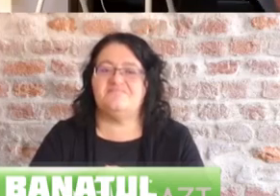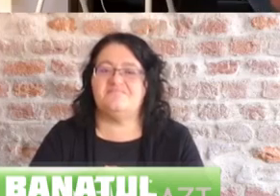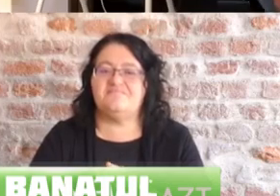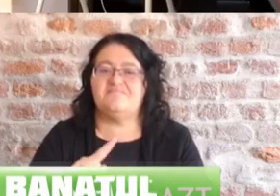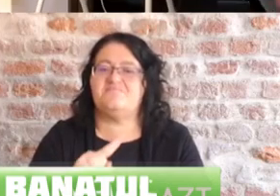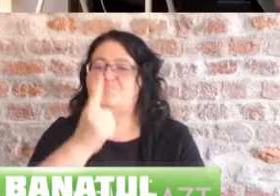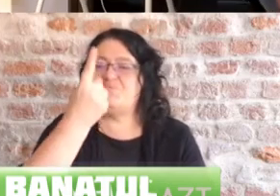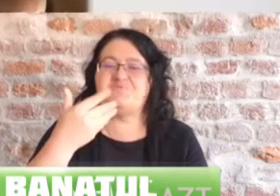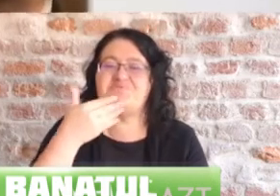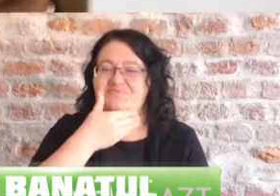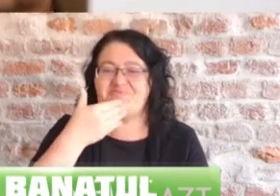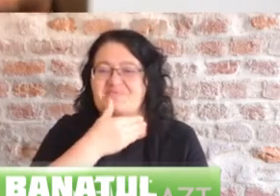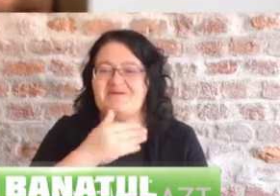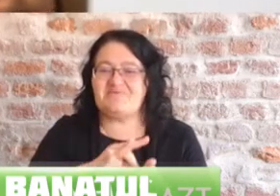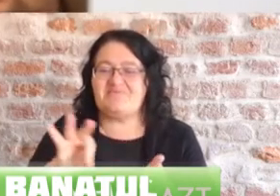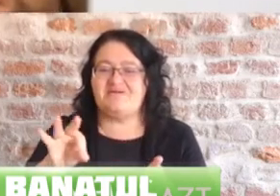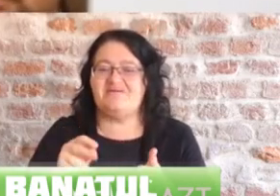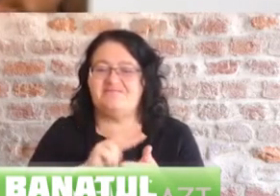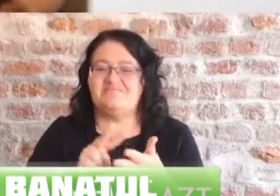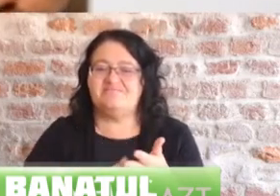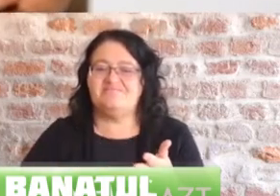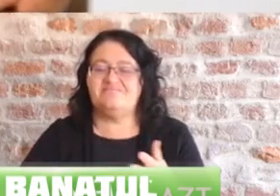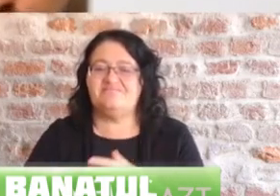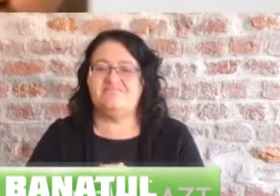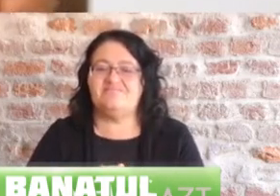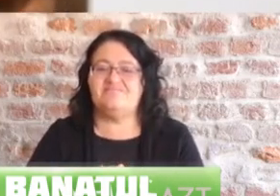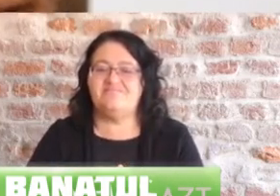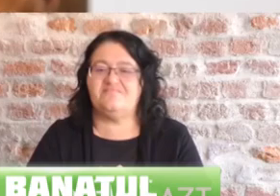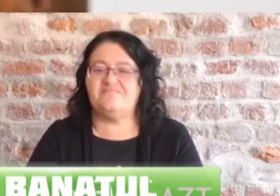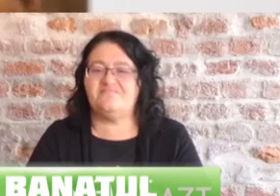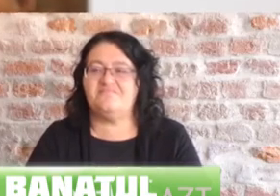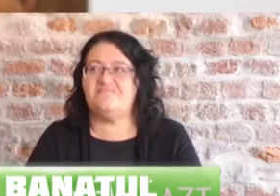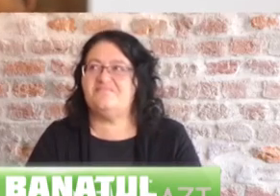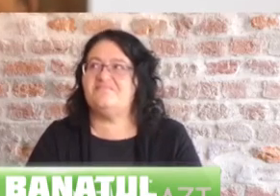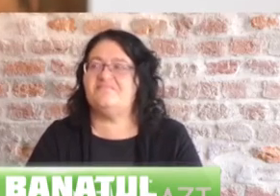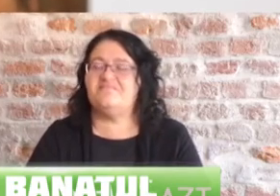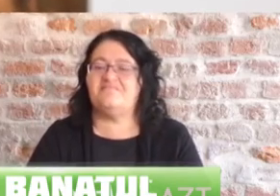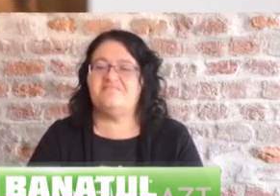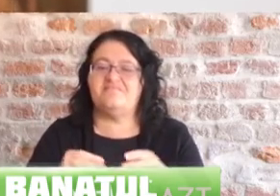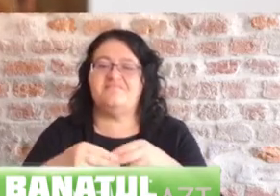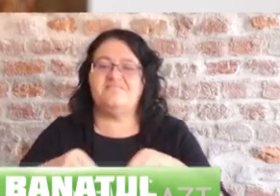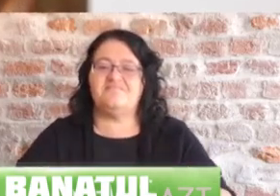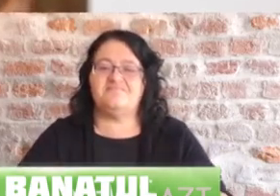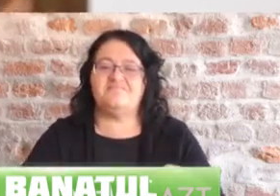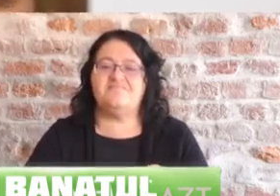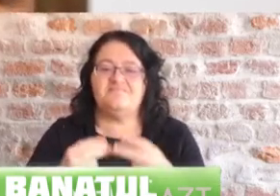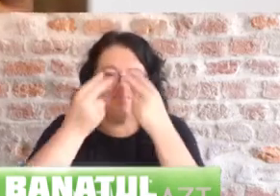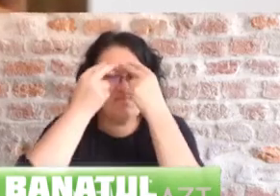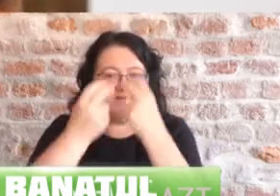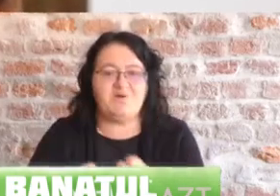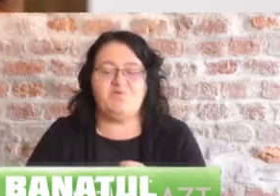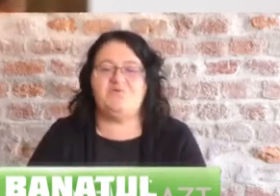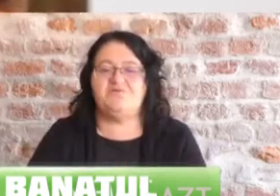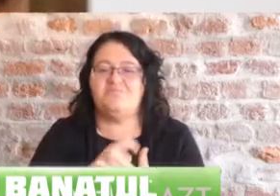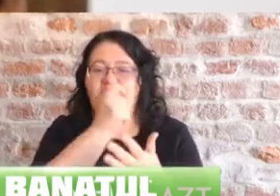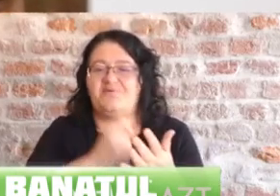first prize, I'm reading the report of the jury. The jury recognizes